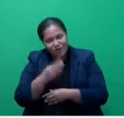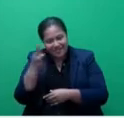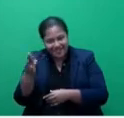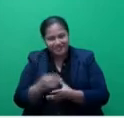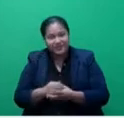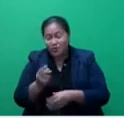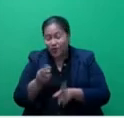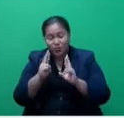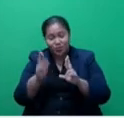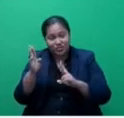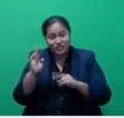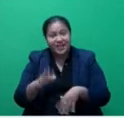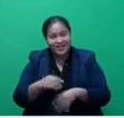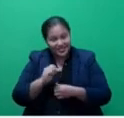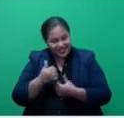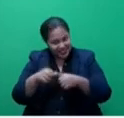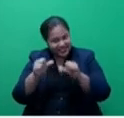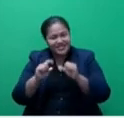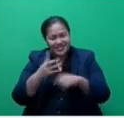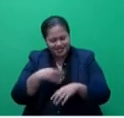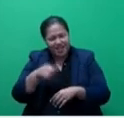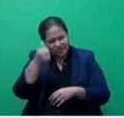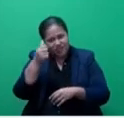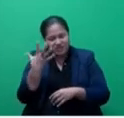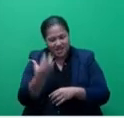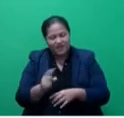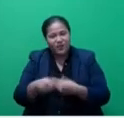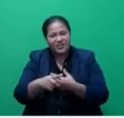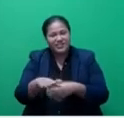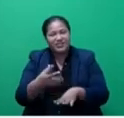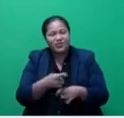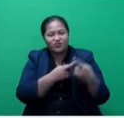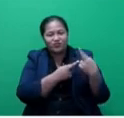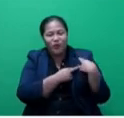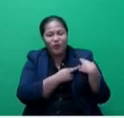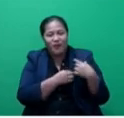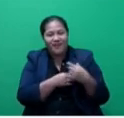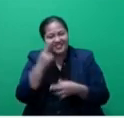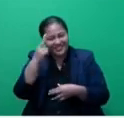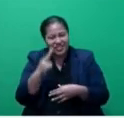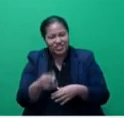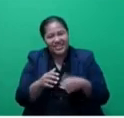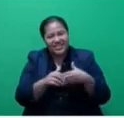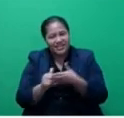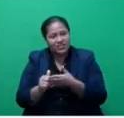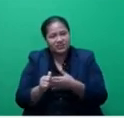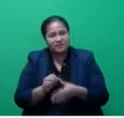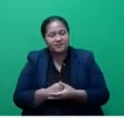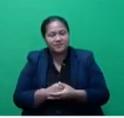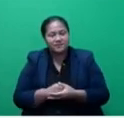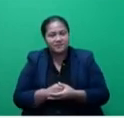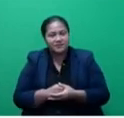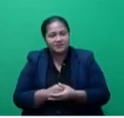there, no doubt, will continue to play a role in national leadership. While we, as the loyal opposition, led by Honorable Major General,